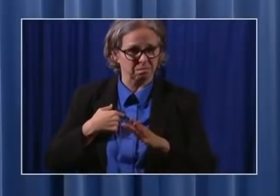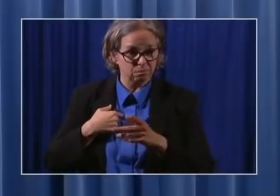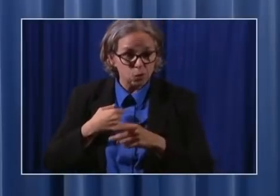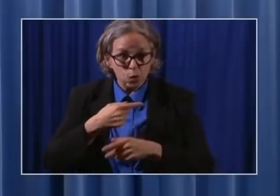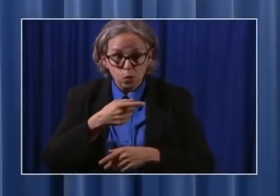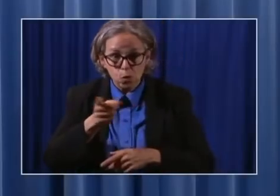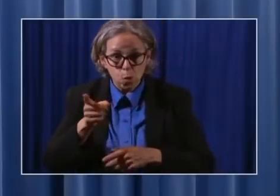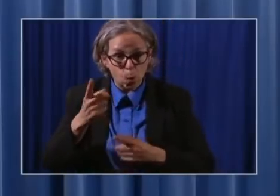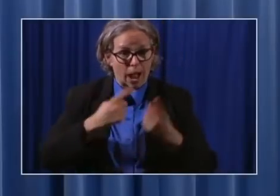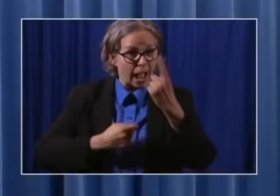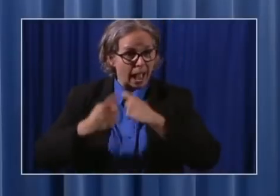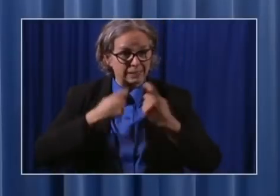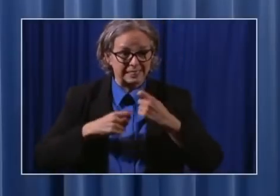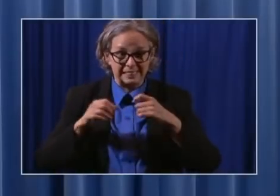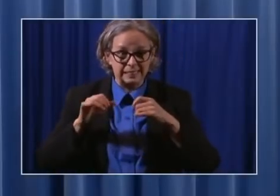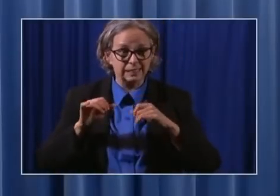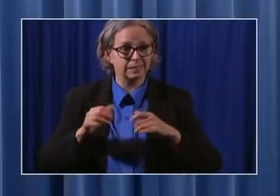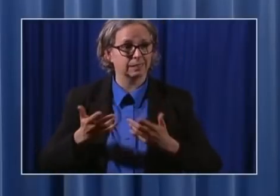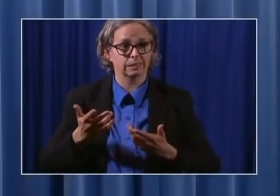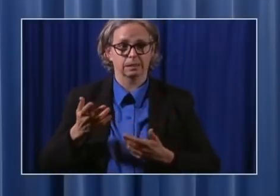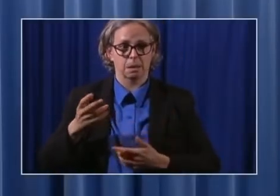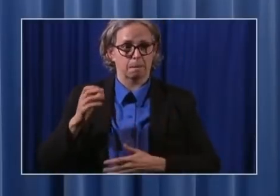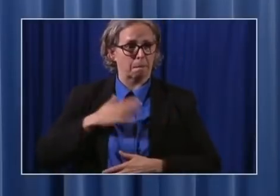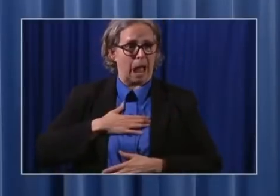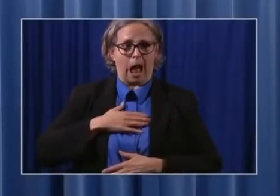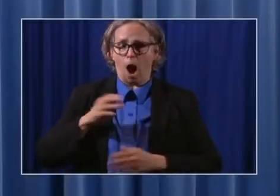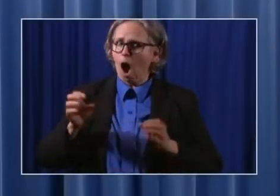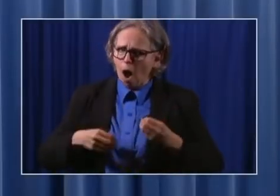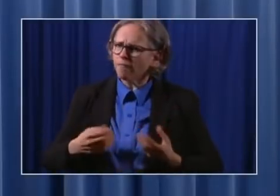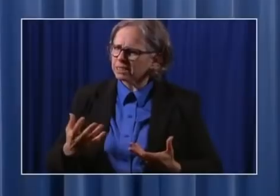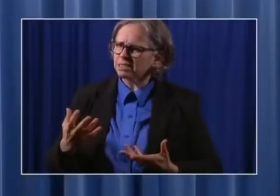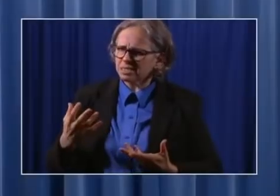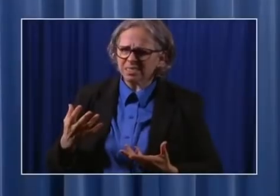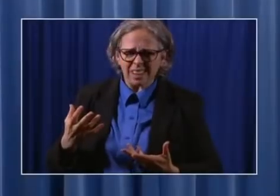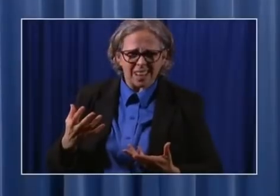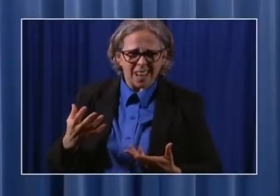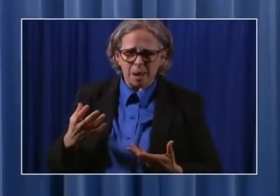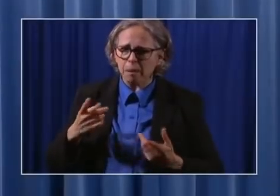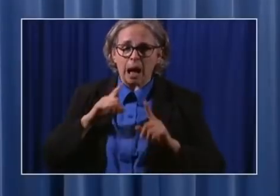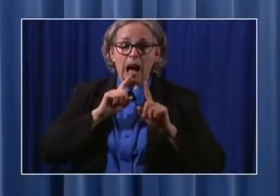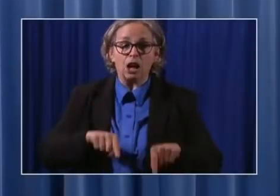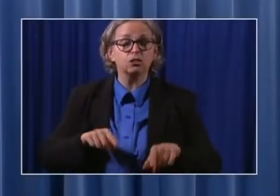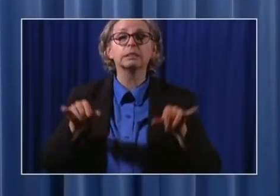questions about does this involve the governor's office, and as I recall, the answer was no.